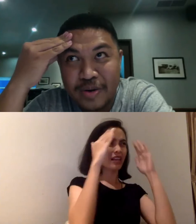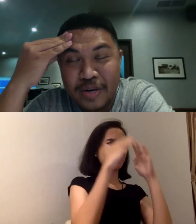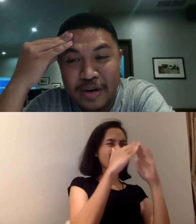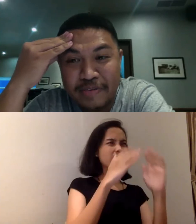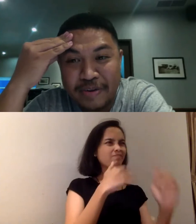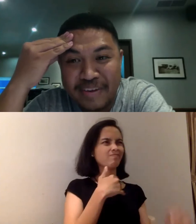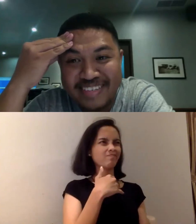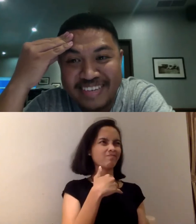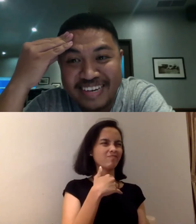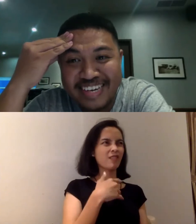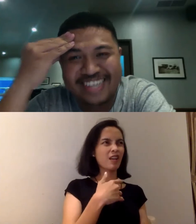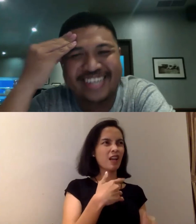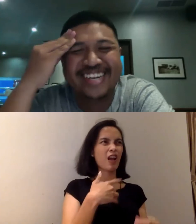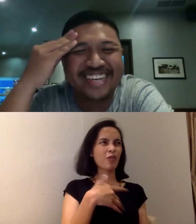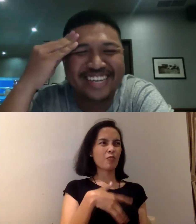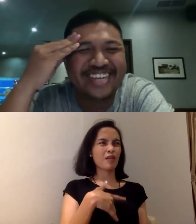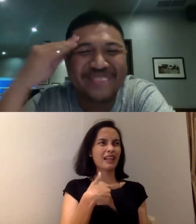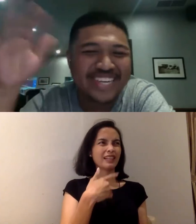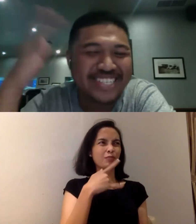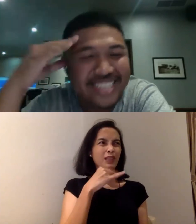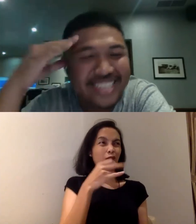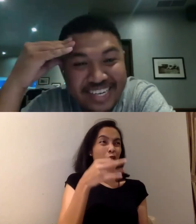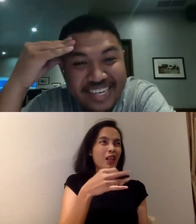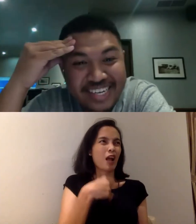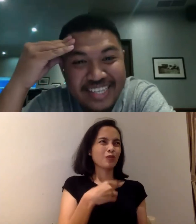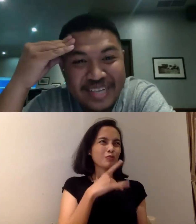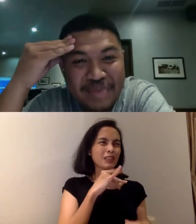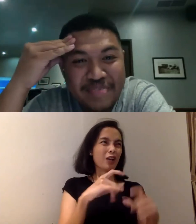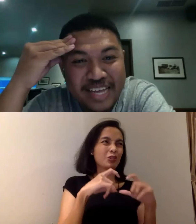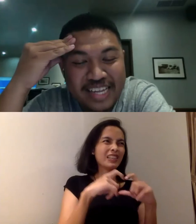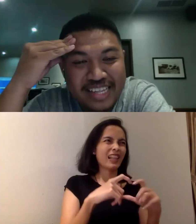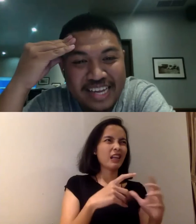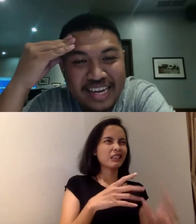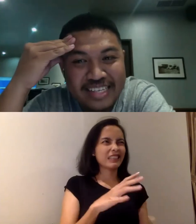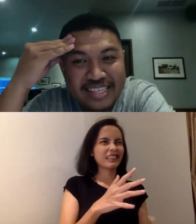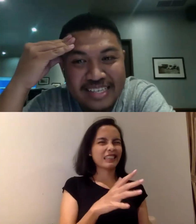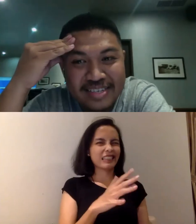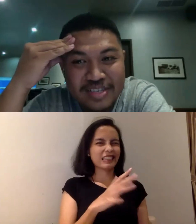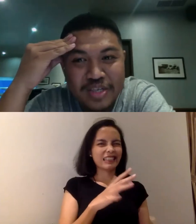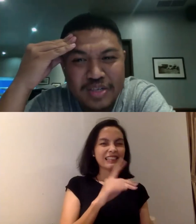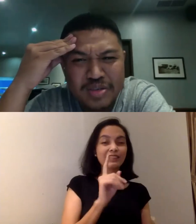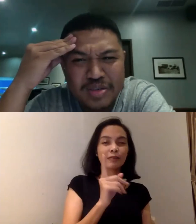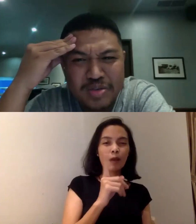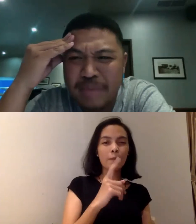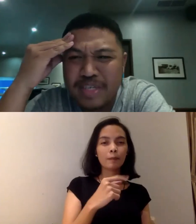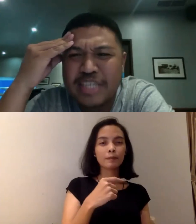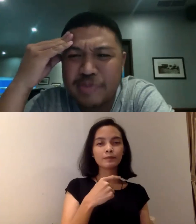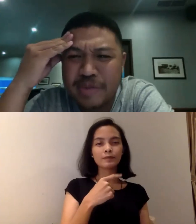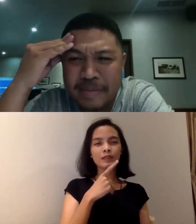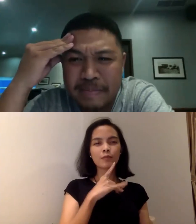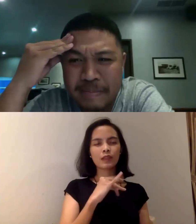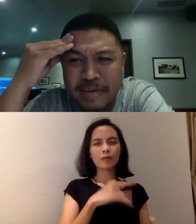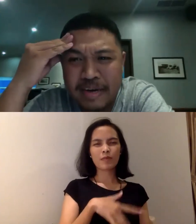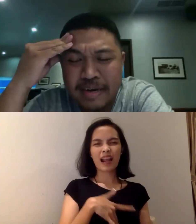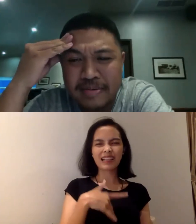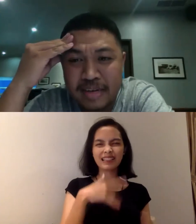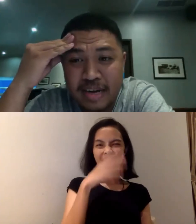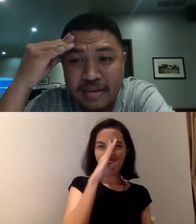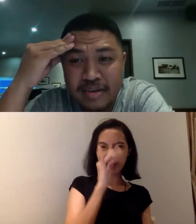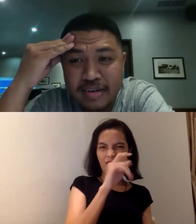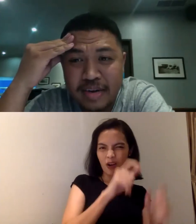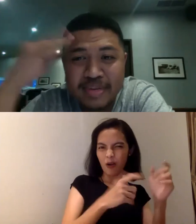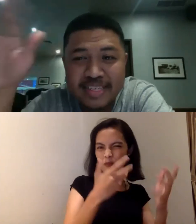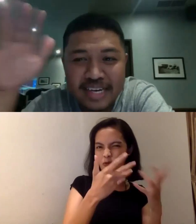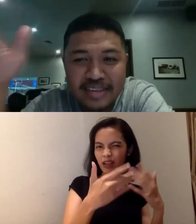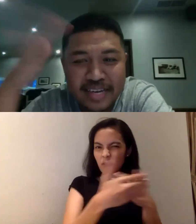so loved in my city because it's something that is maybe strange for them. Yeah,